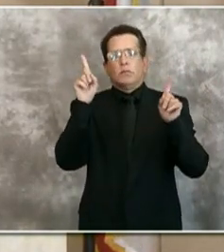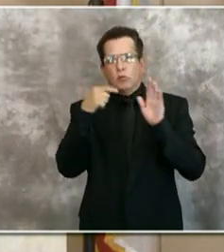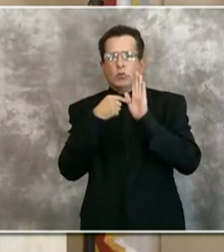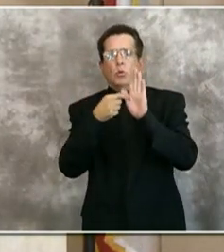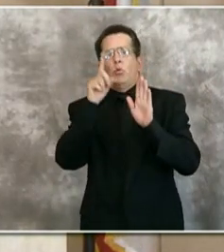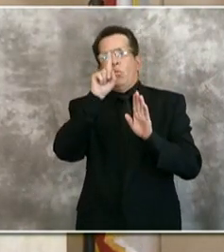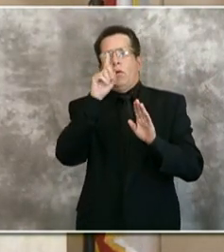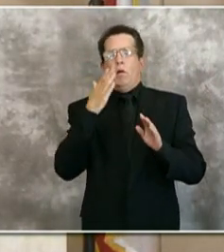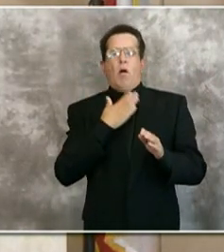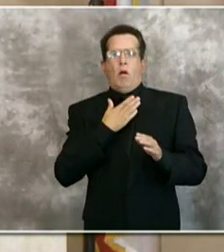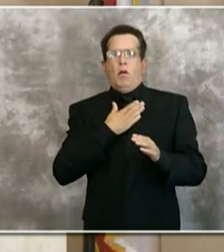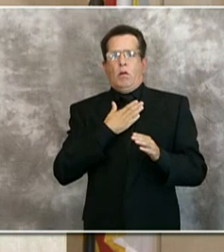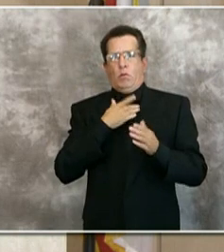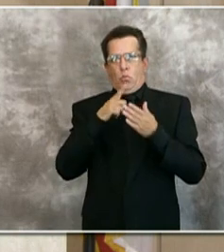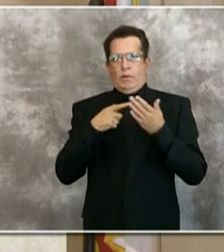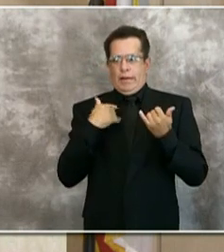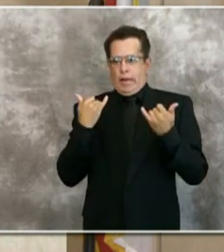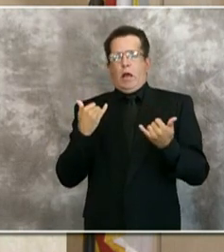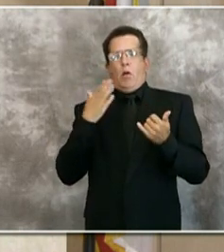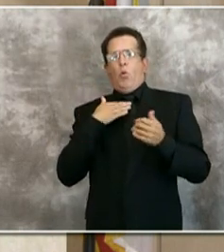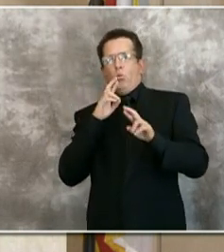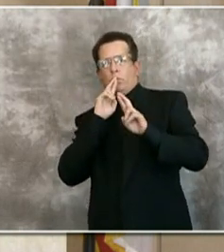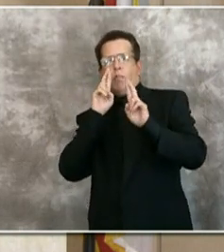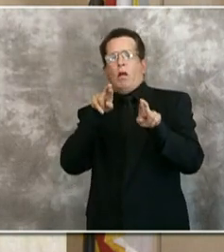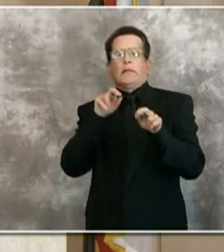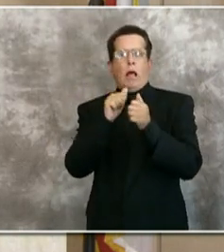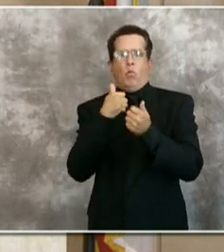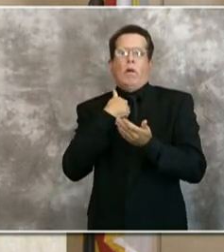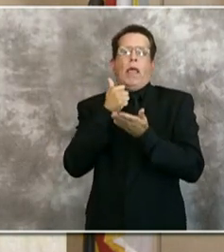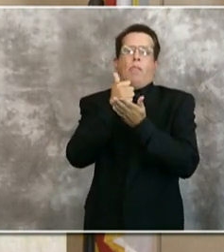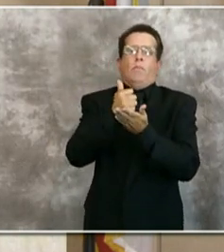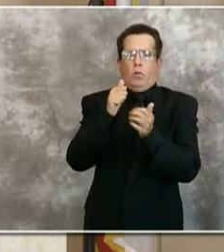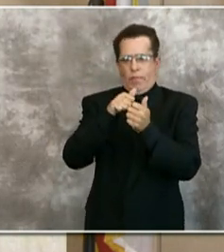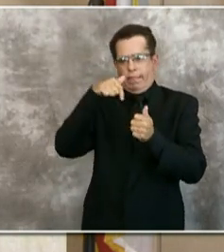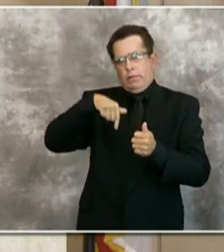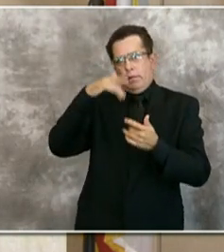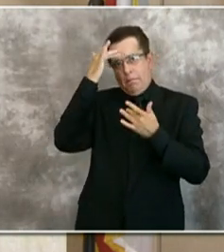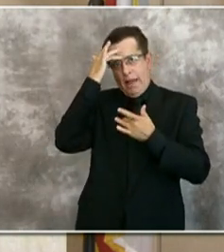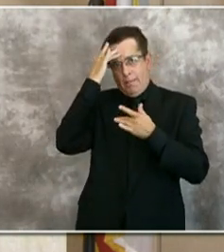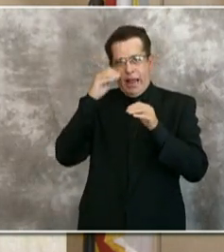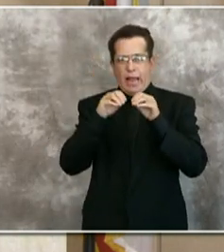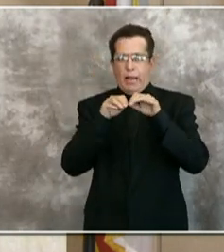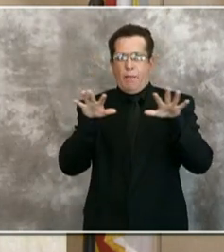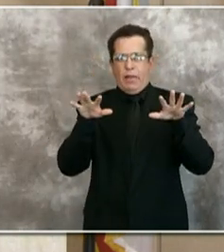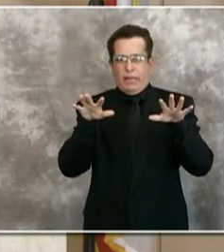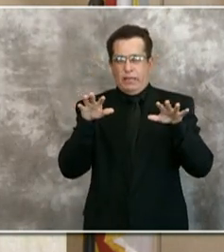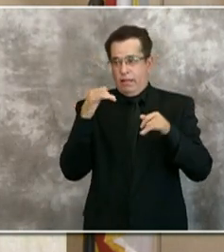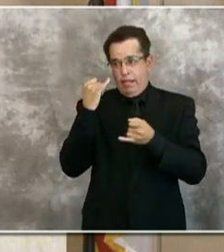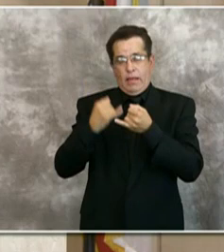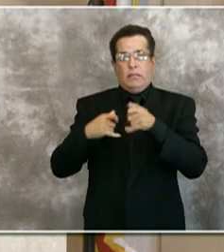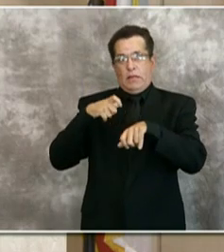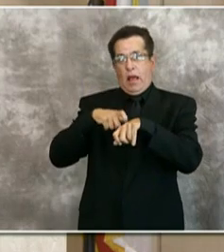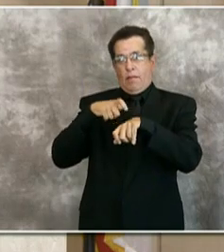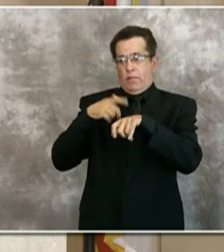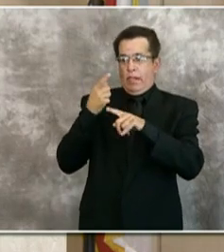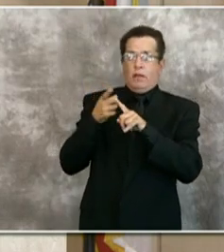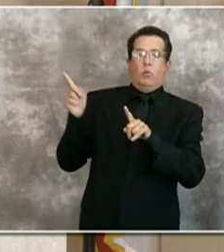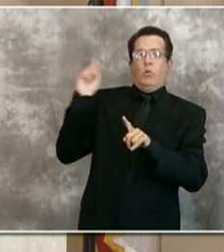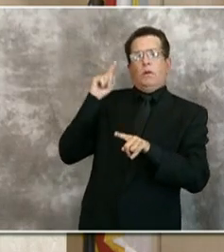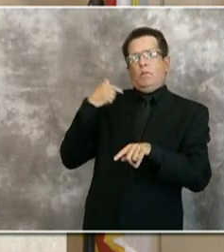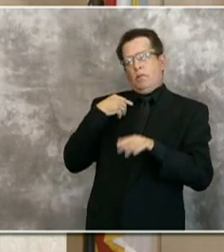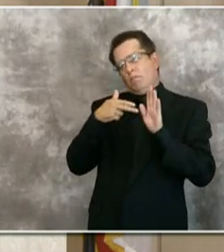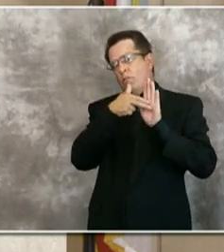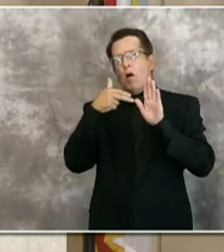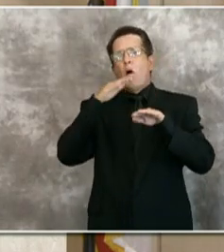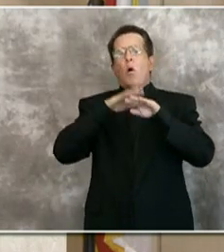our region's response to this pandemic. When we last left you, our county was placed by the state on a watch